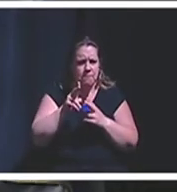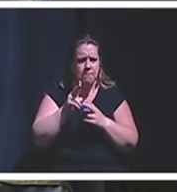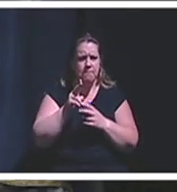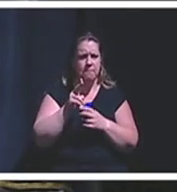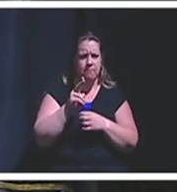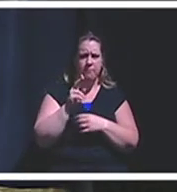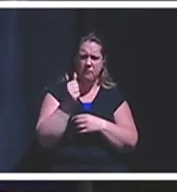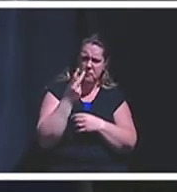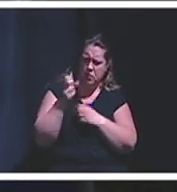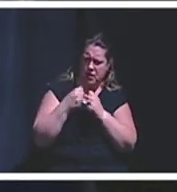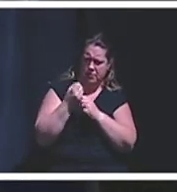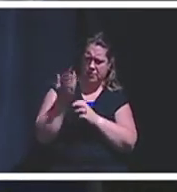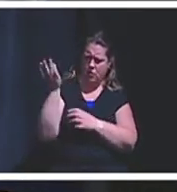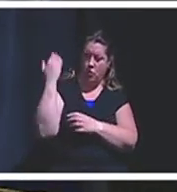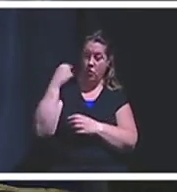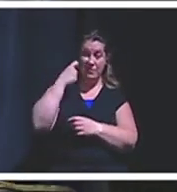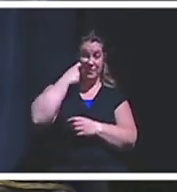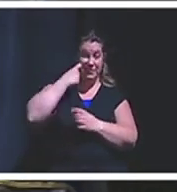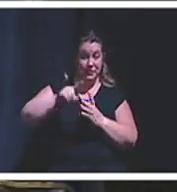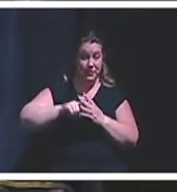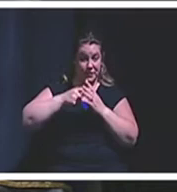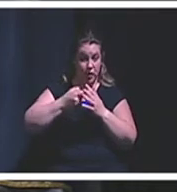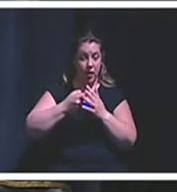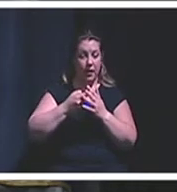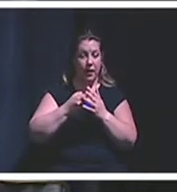yet no one thought,